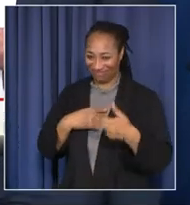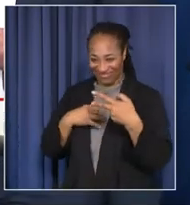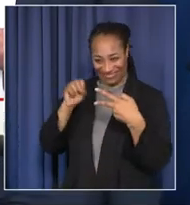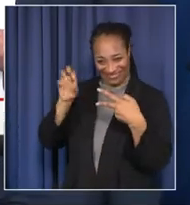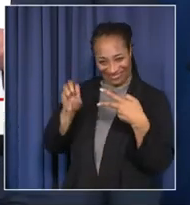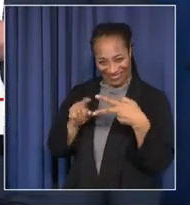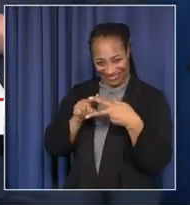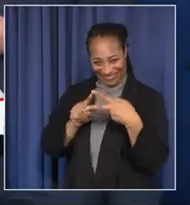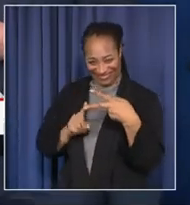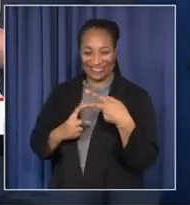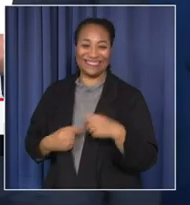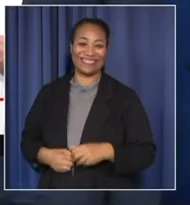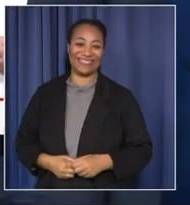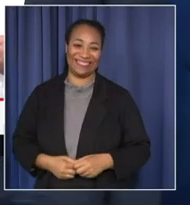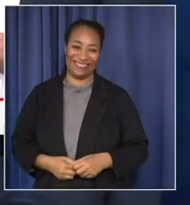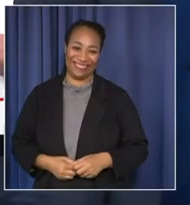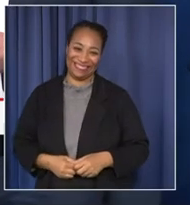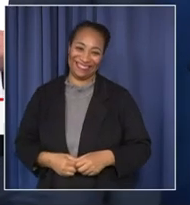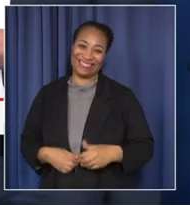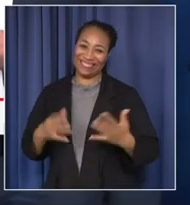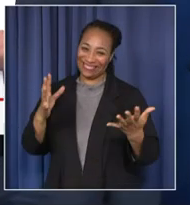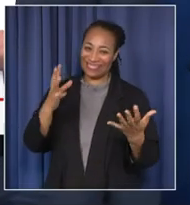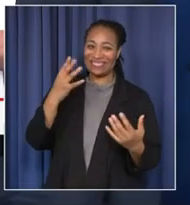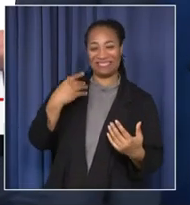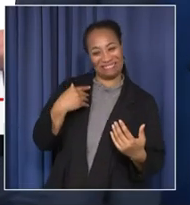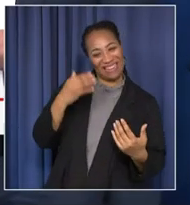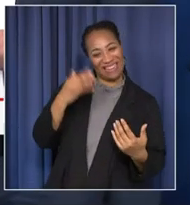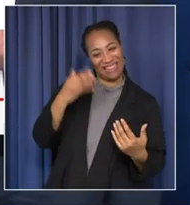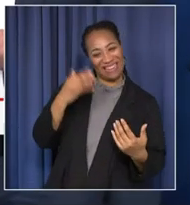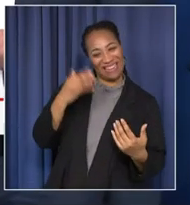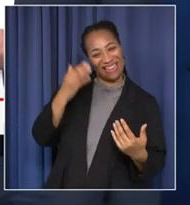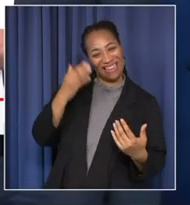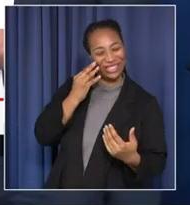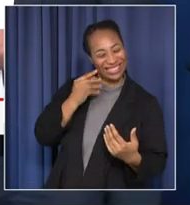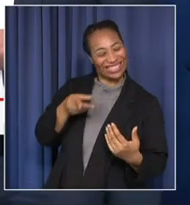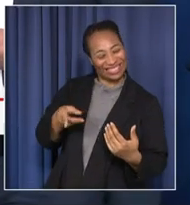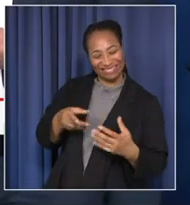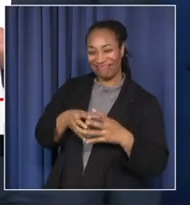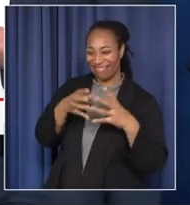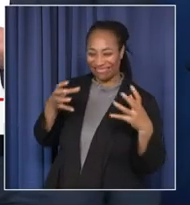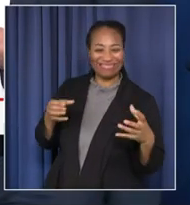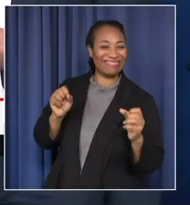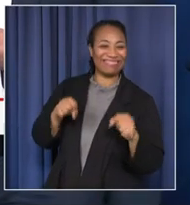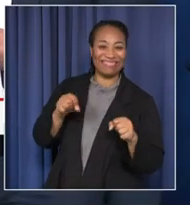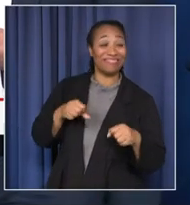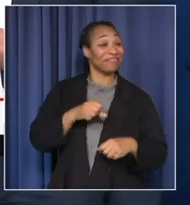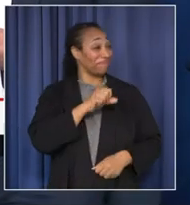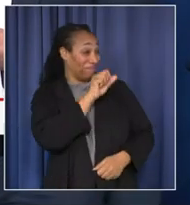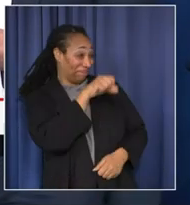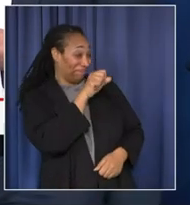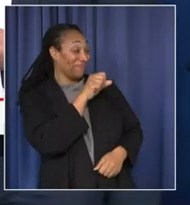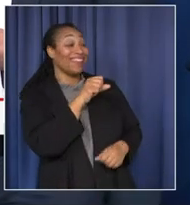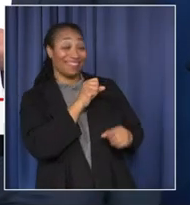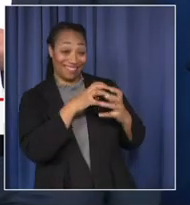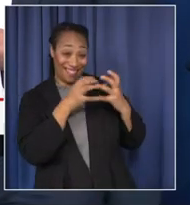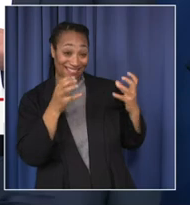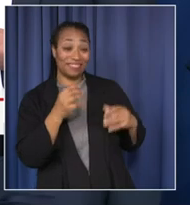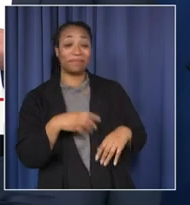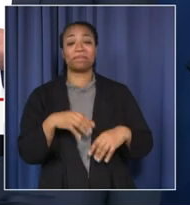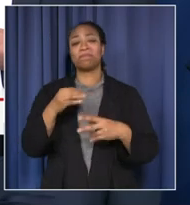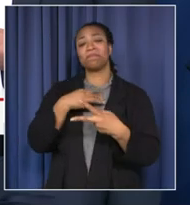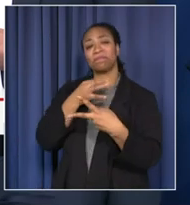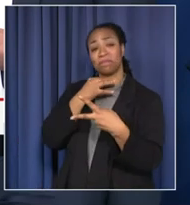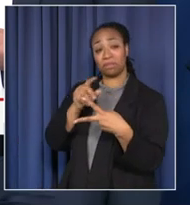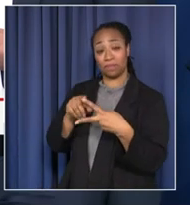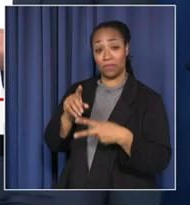in. I'm very experienced at this. Will D.C. take the Trump administration to court over executive actions